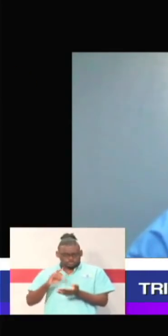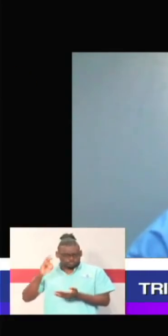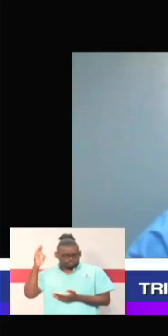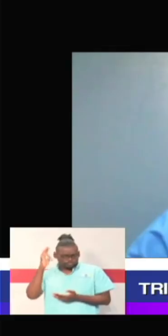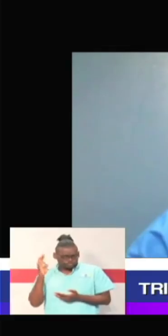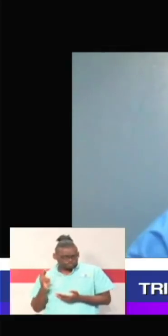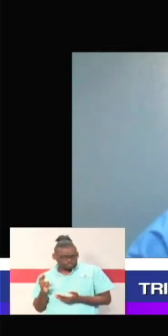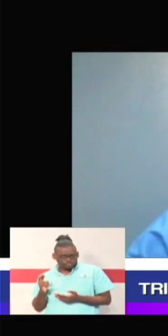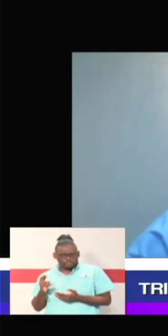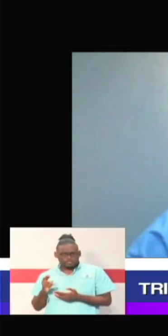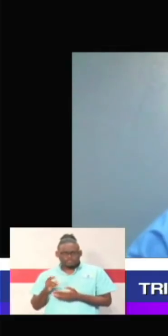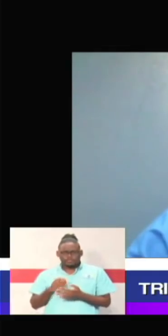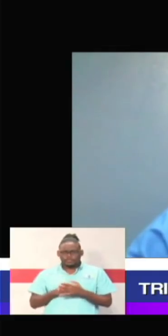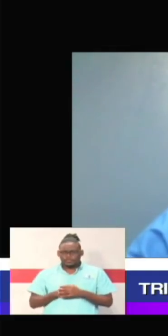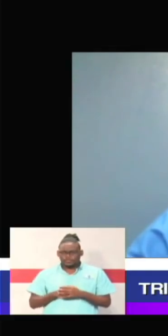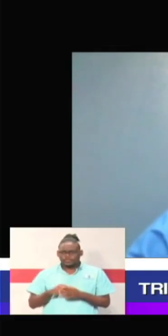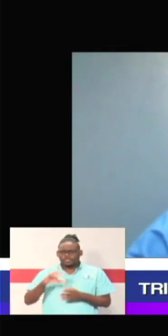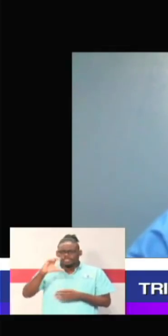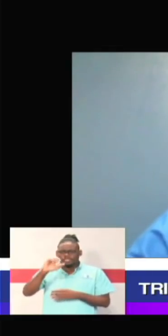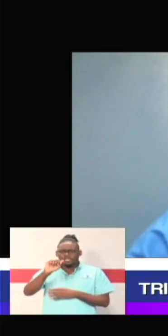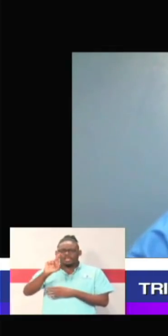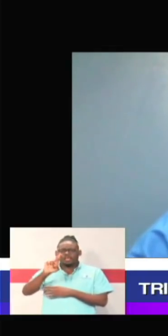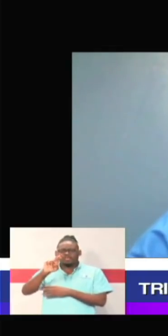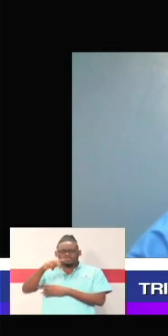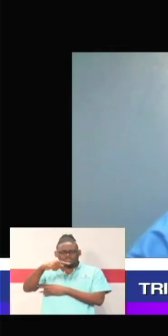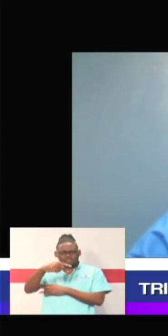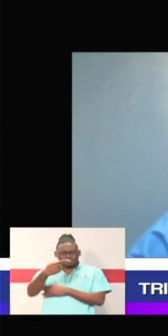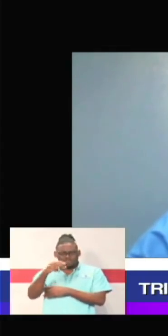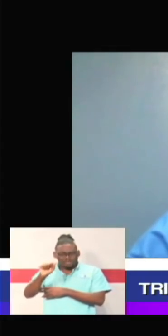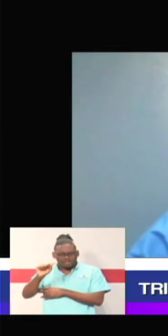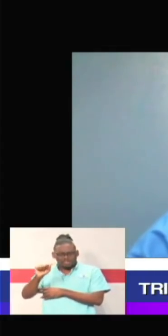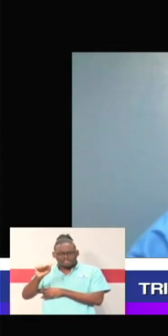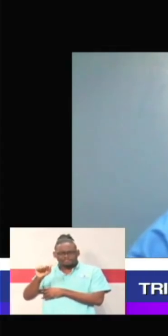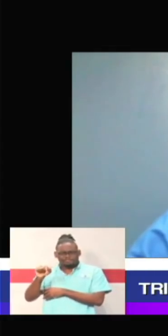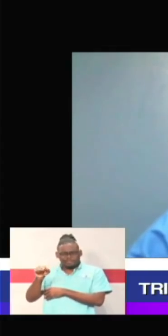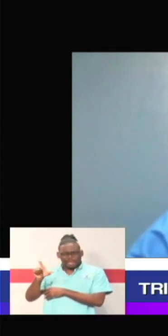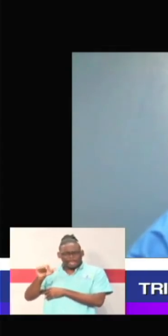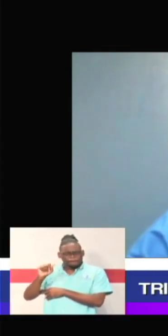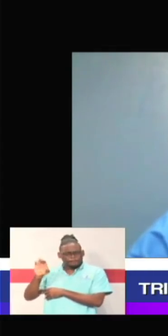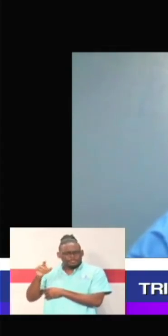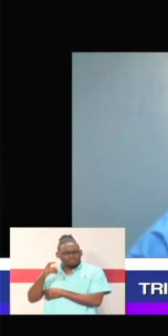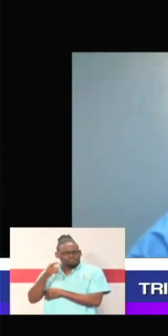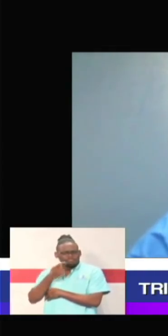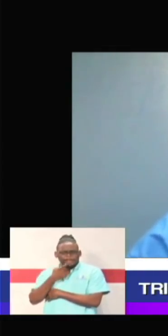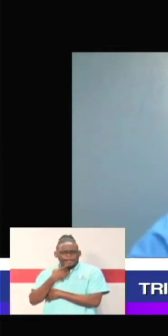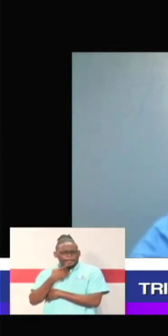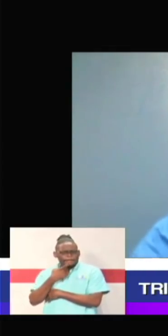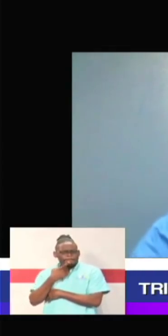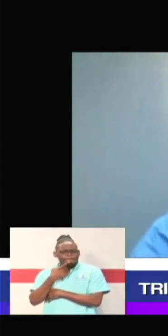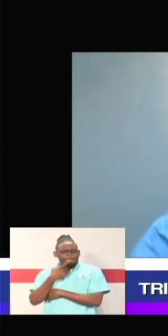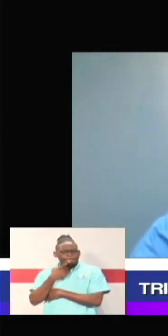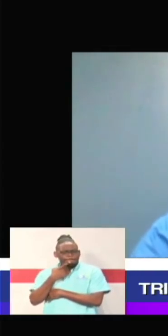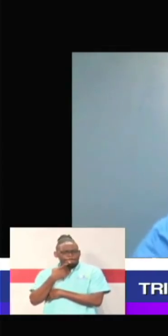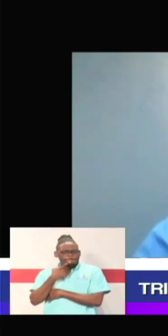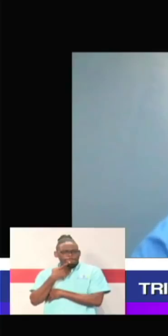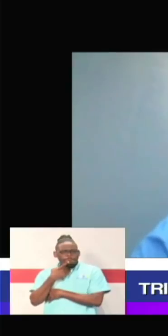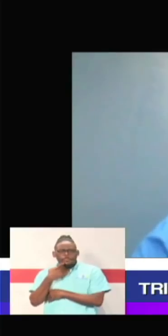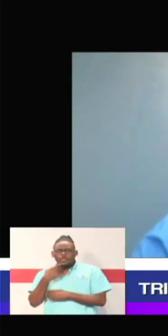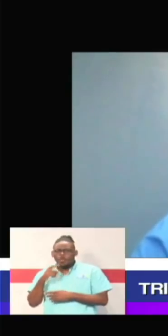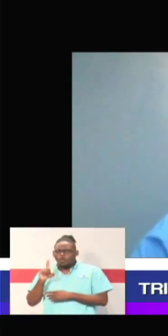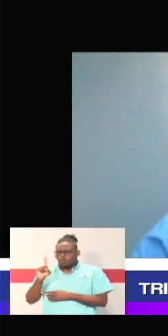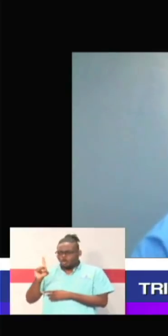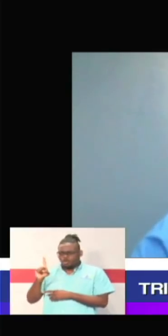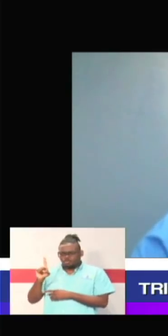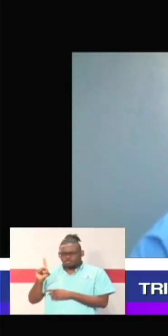Agency, yesterday would have announced that they've taken some mitigation steps as one of their staff members have tested positive for COVID-19. Can you